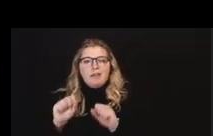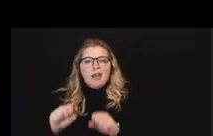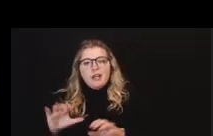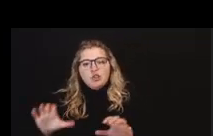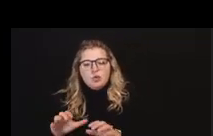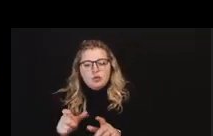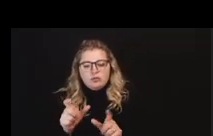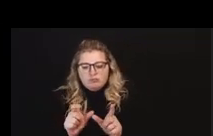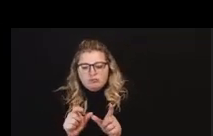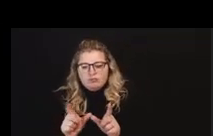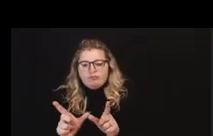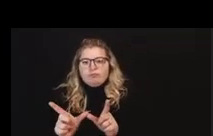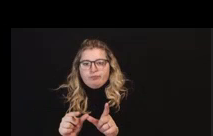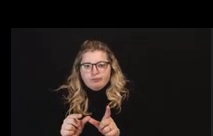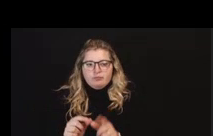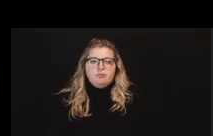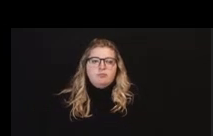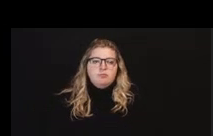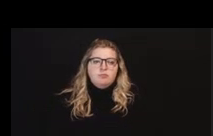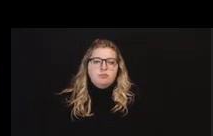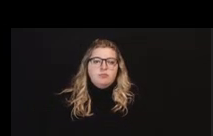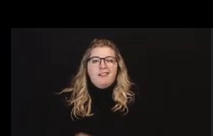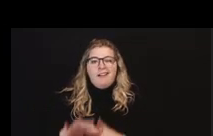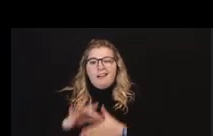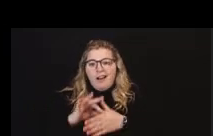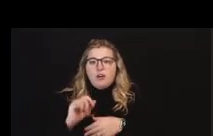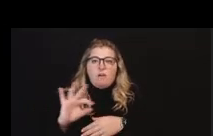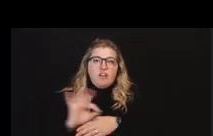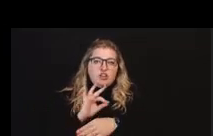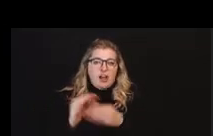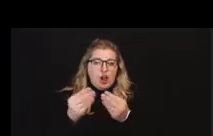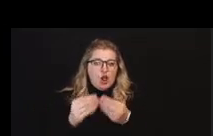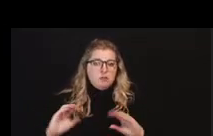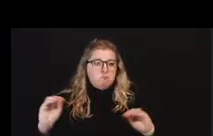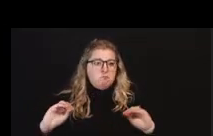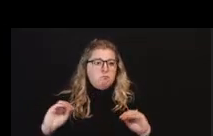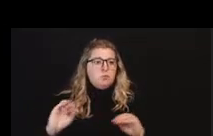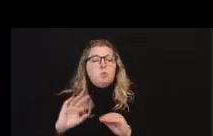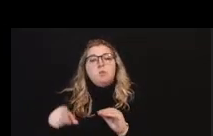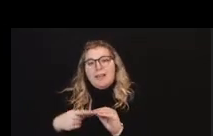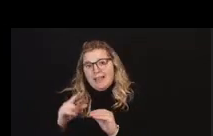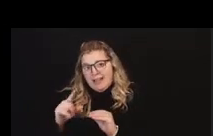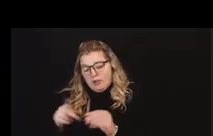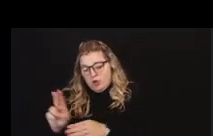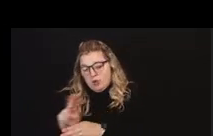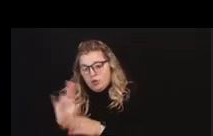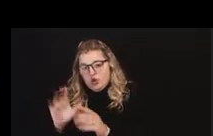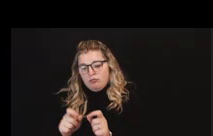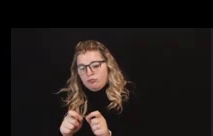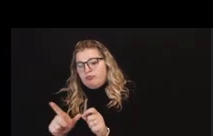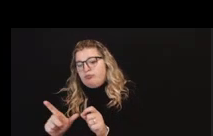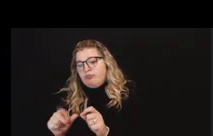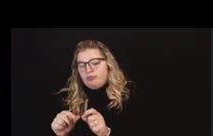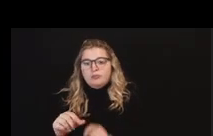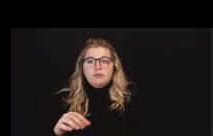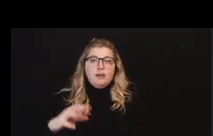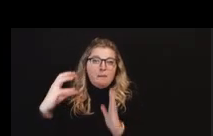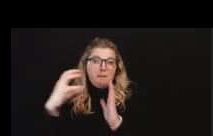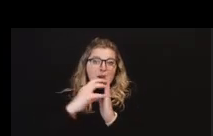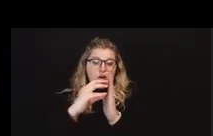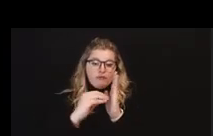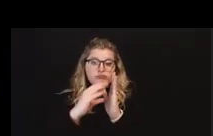text. It says that no loss of content or functionality occurs when the user increases spacing between paragraphs up to 2 times the